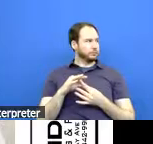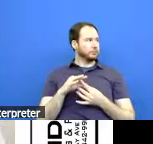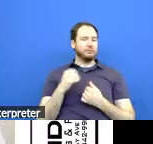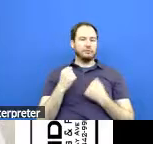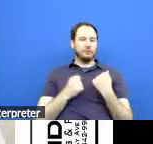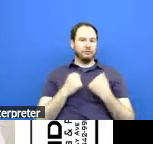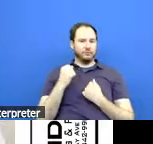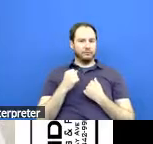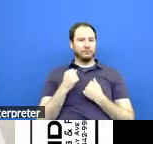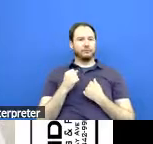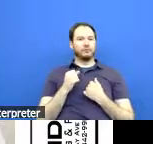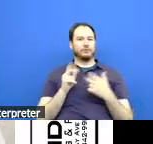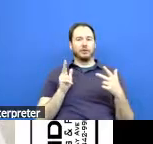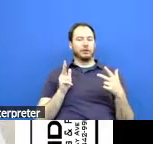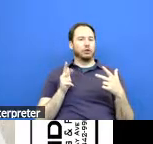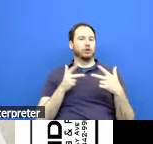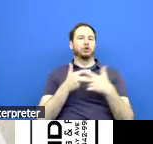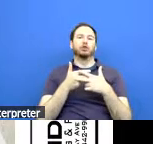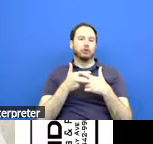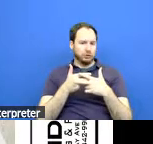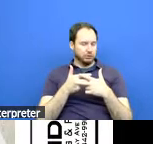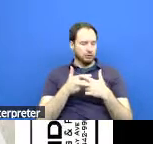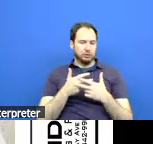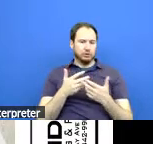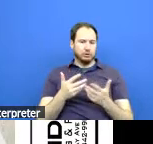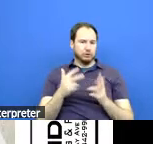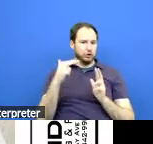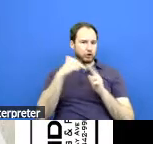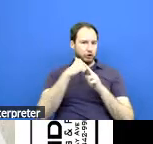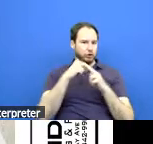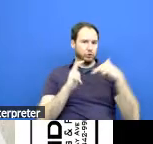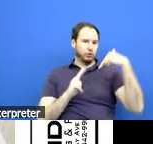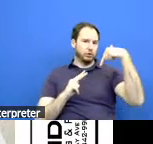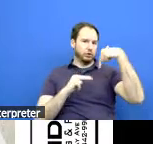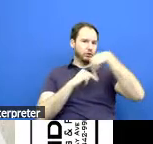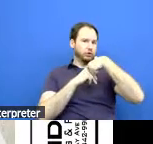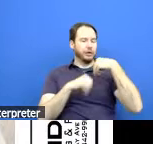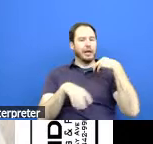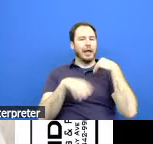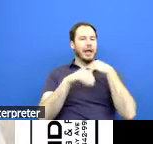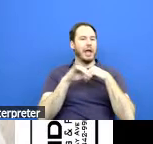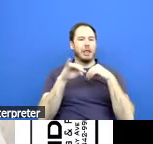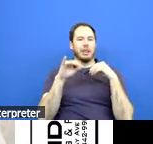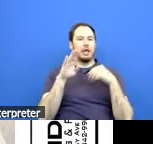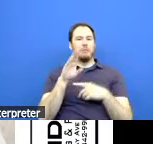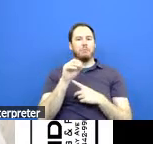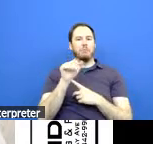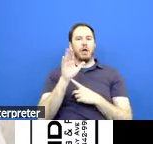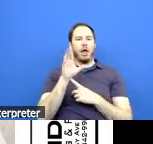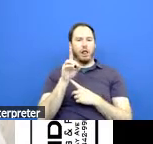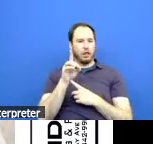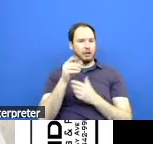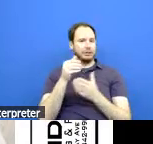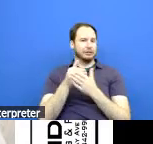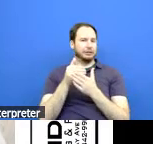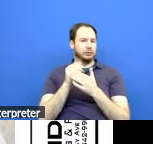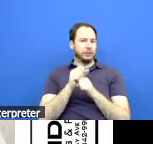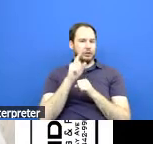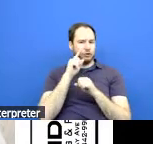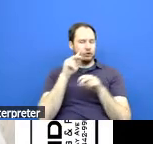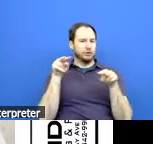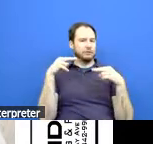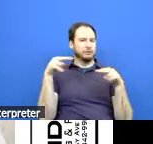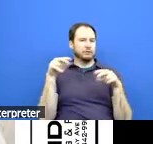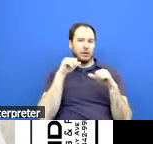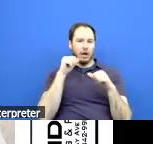vehicle coming around and, would it maybe make sense to put a bollard near there just to make sure a